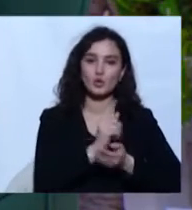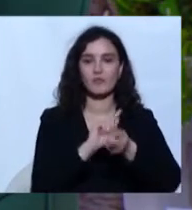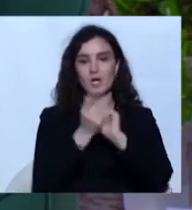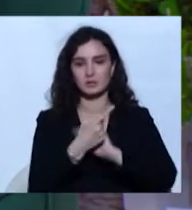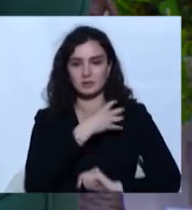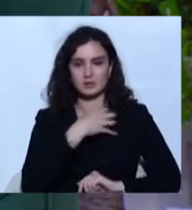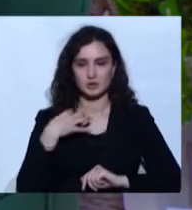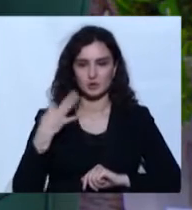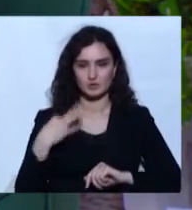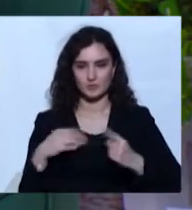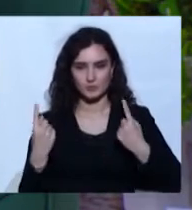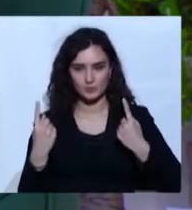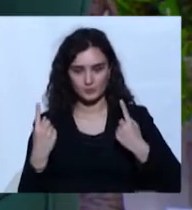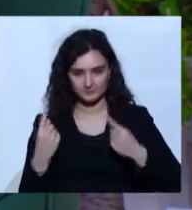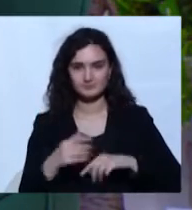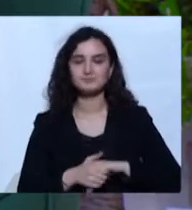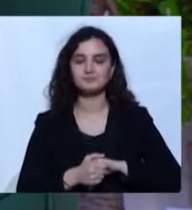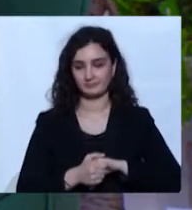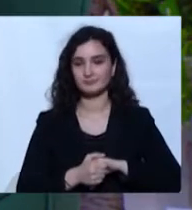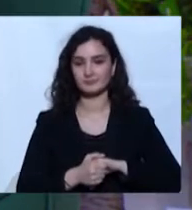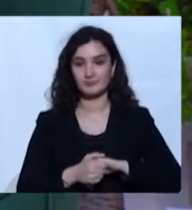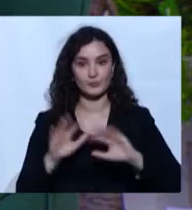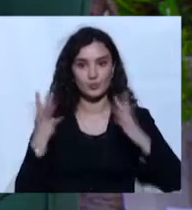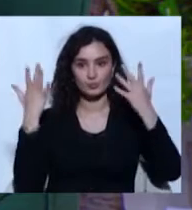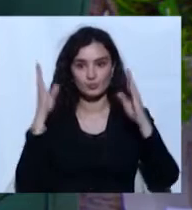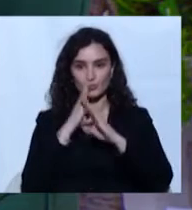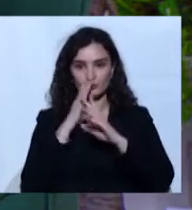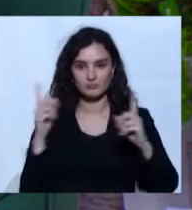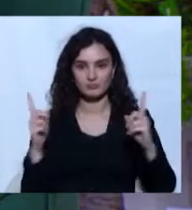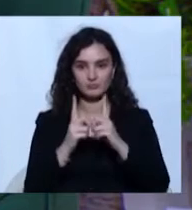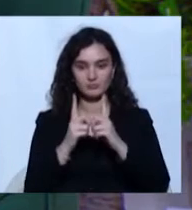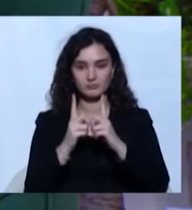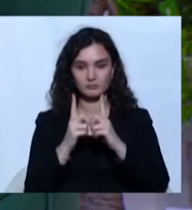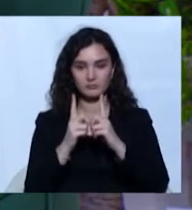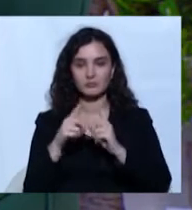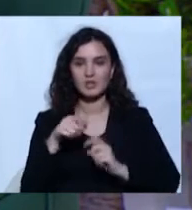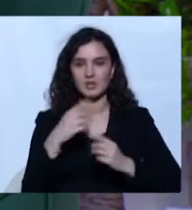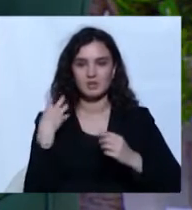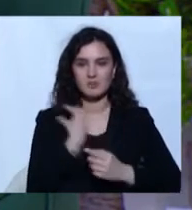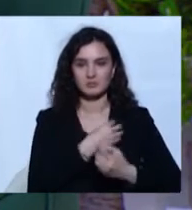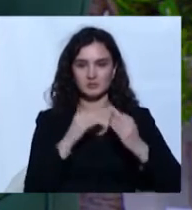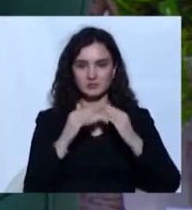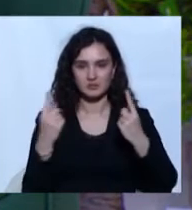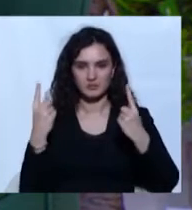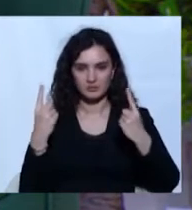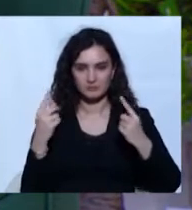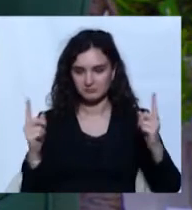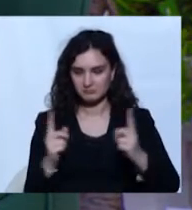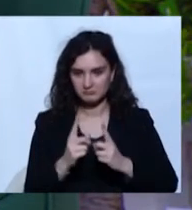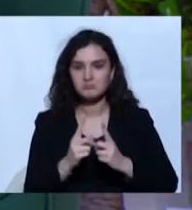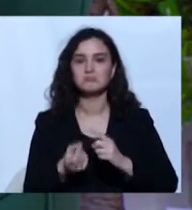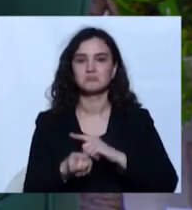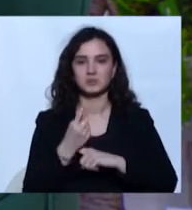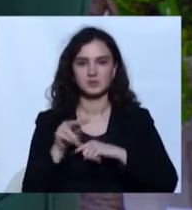two boys, the pauper and the prince, of course, accidentally meet near the royal castle, they